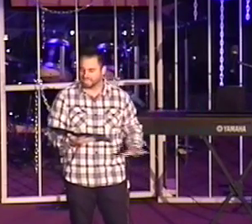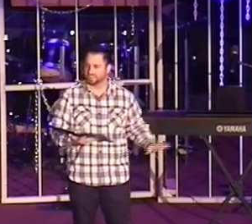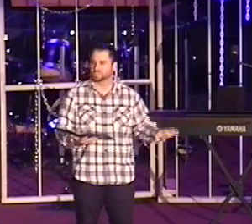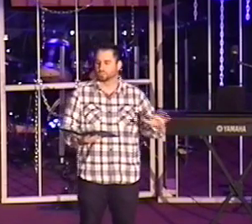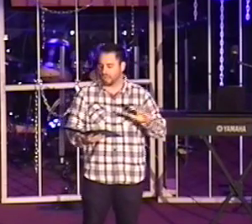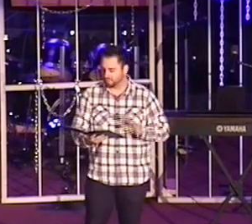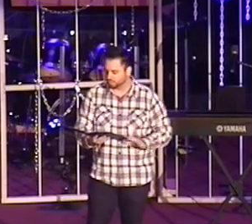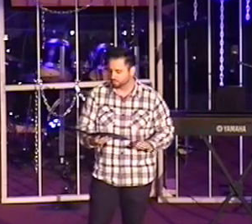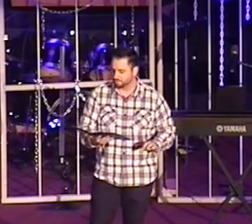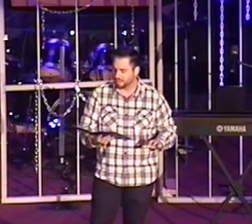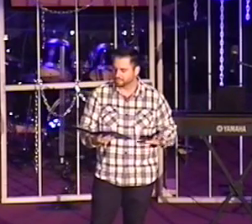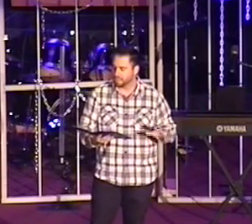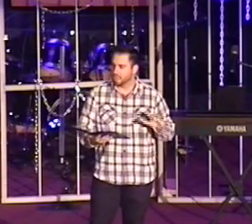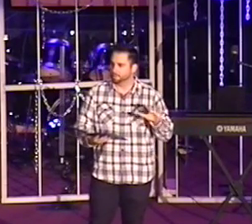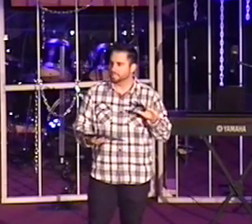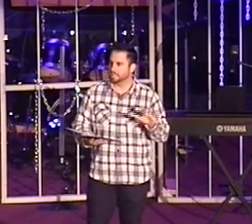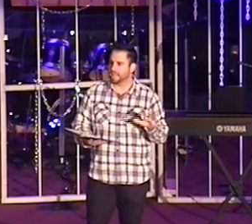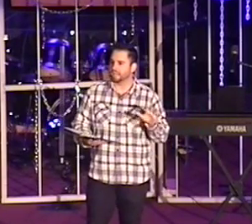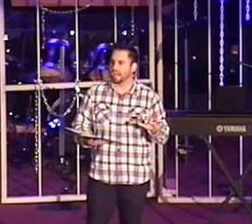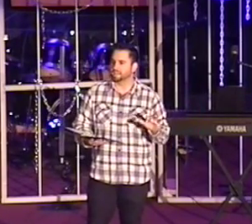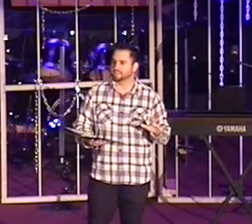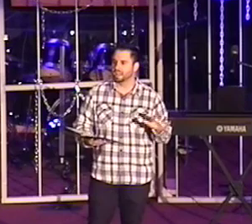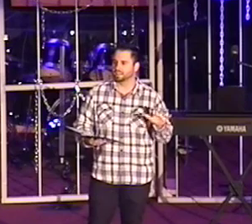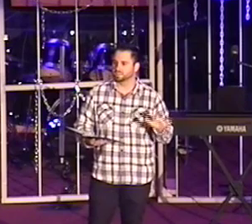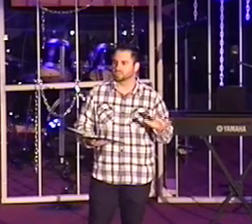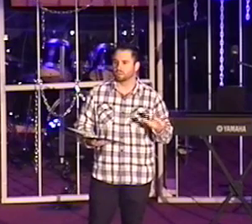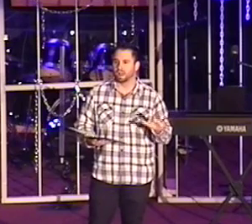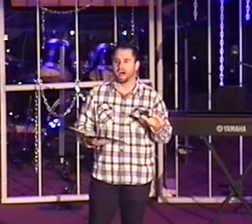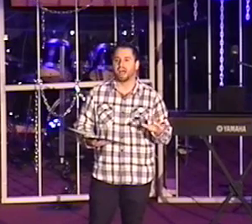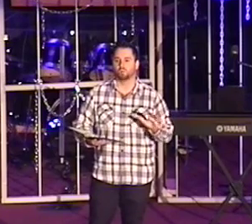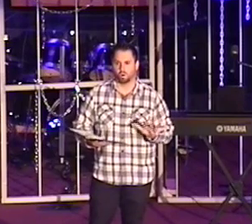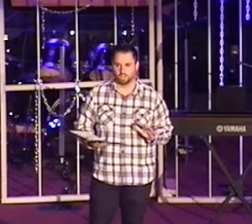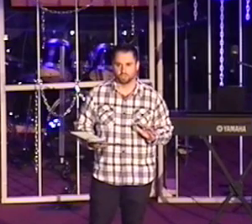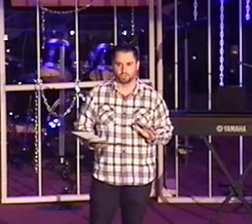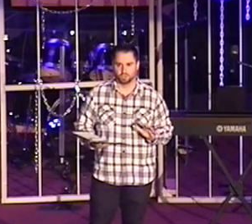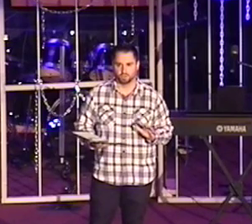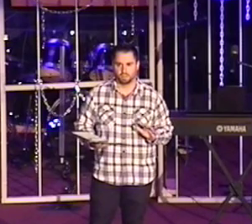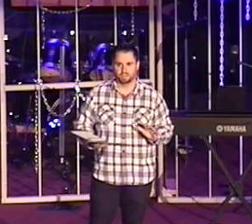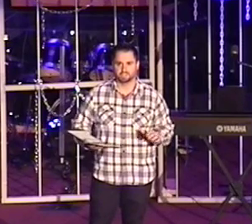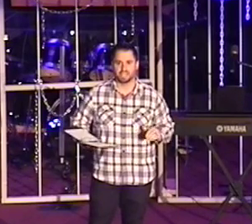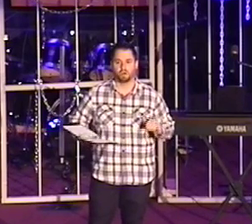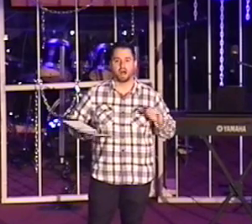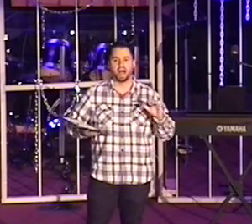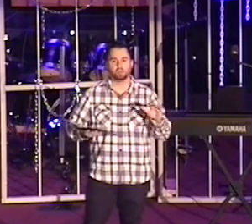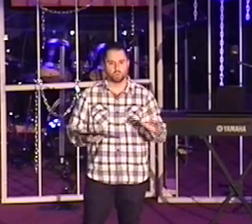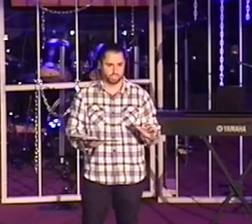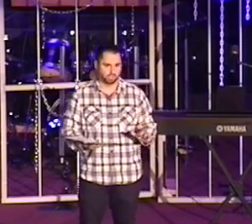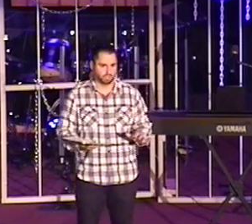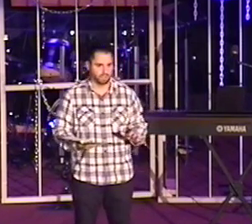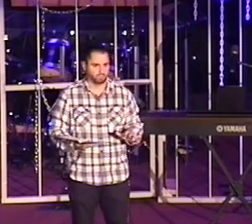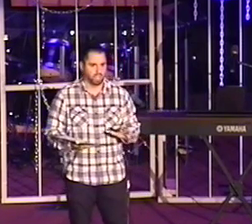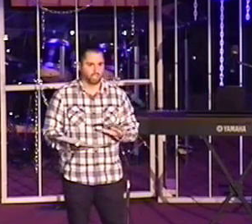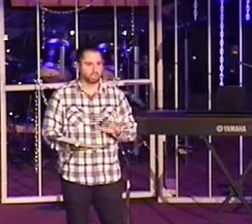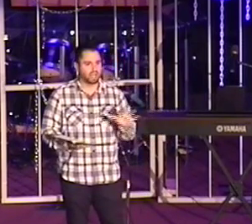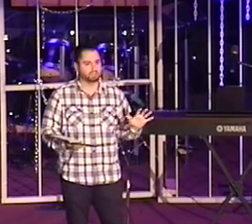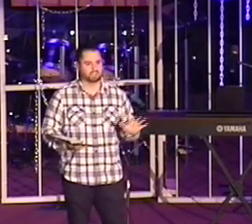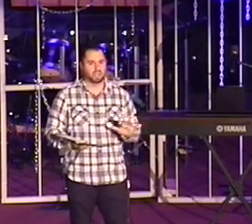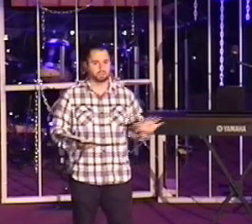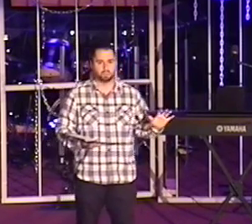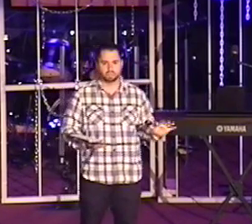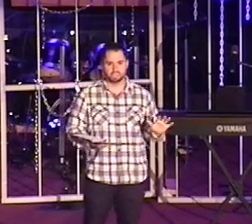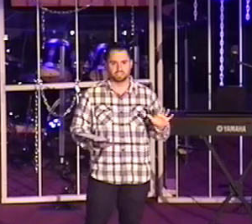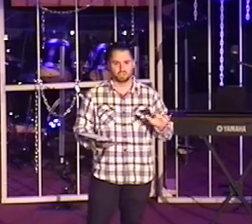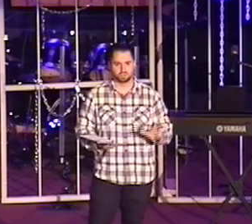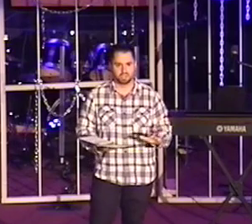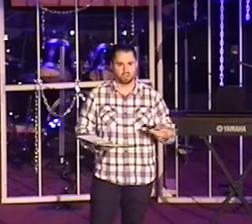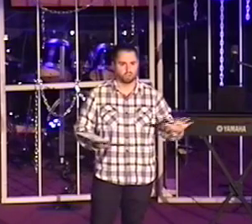I need, this is what I think will be best. But yet, God is saying, this is what I want you to do. This is how I want you to live. Your life is not